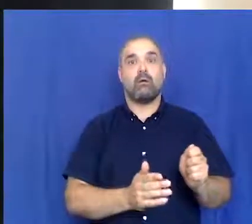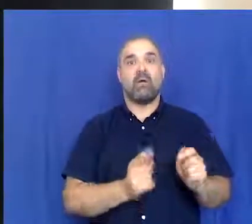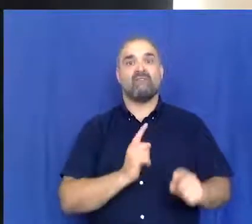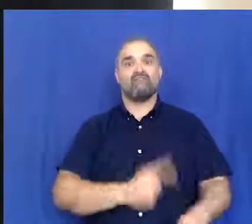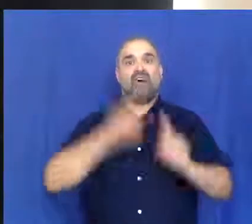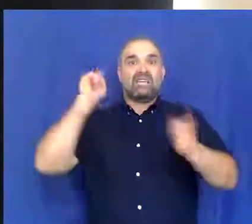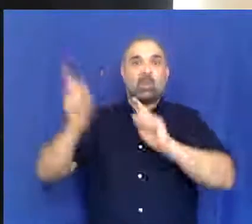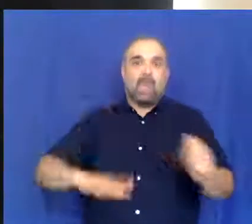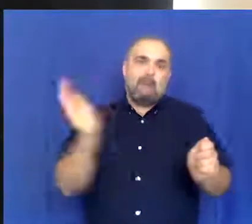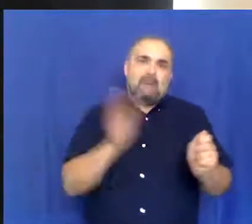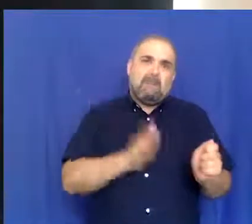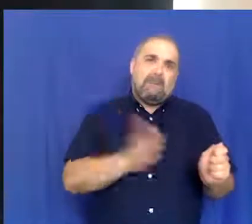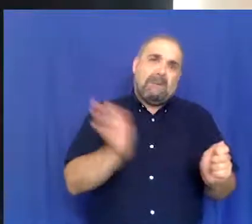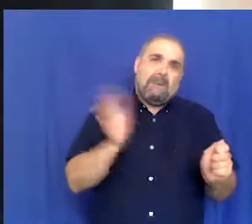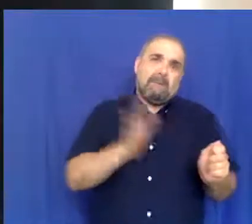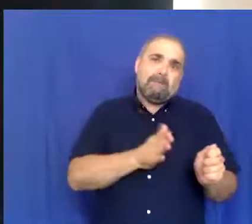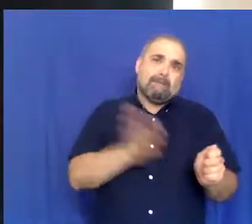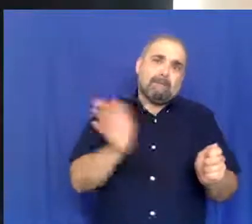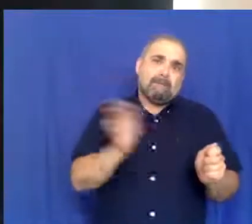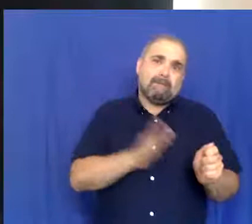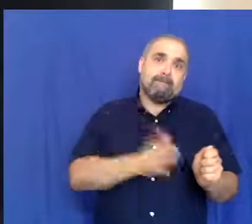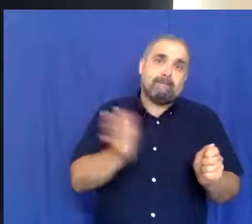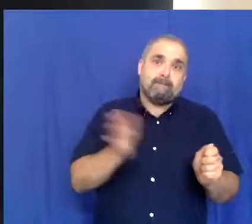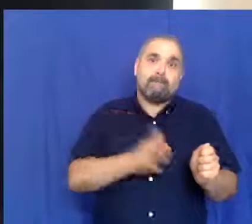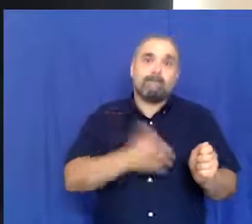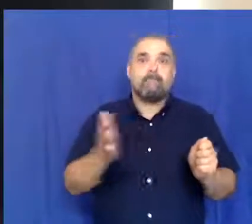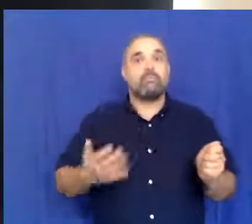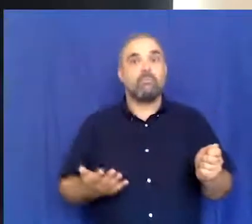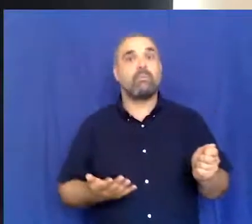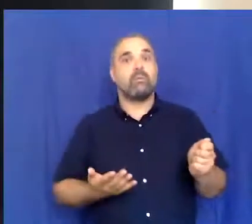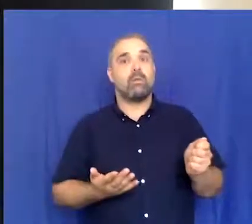And some fast thunder.